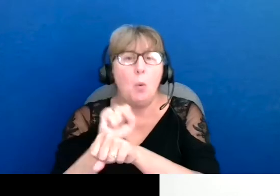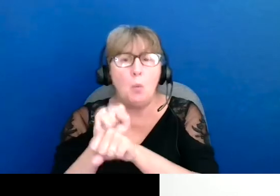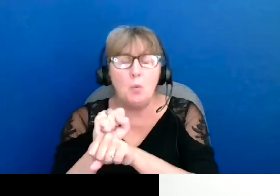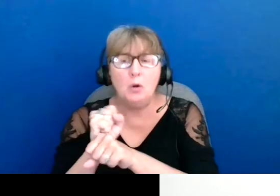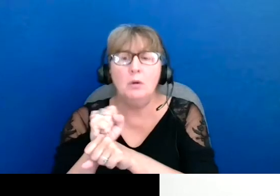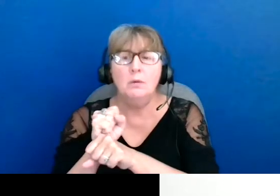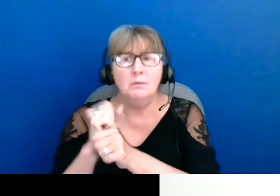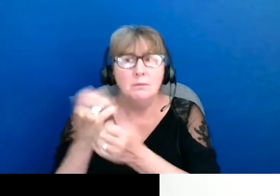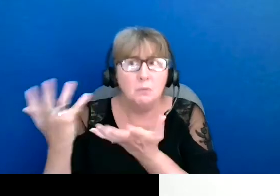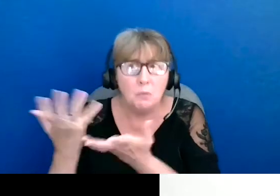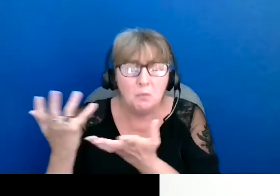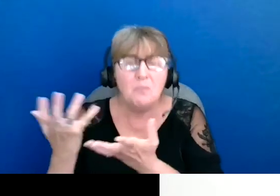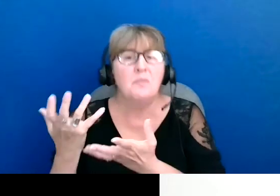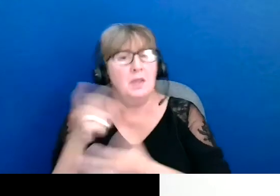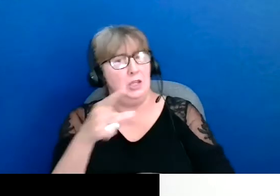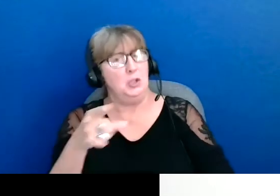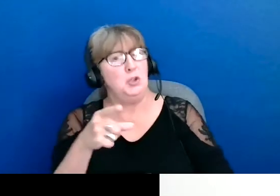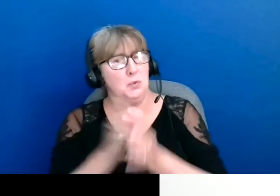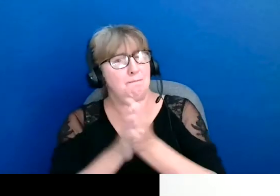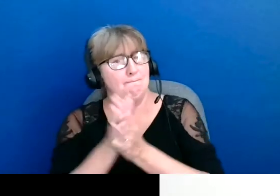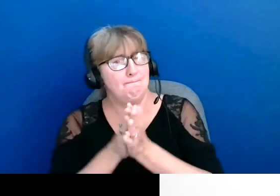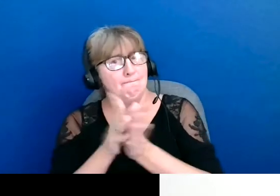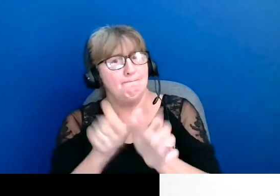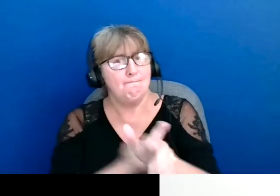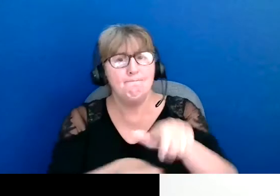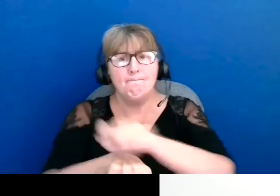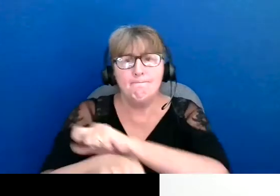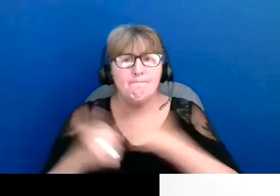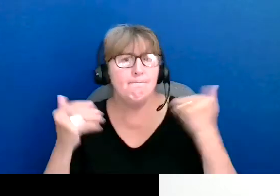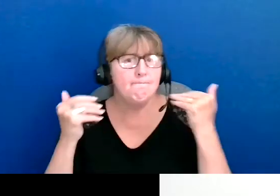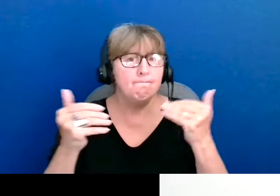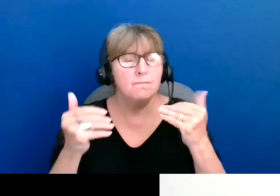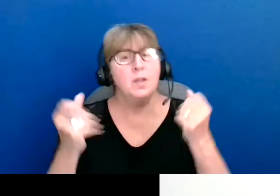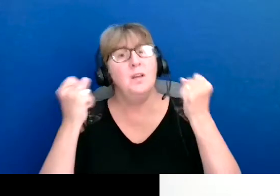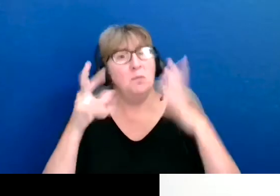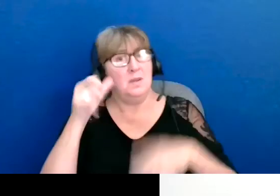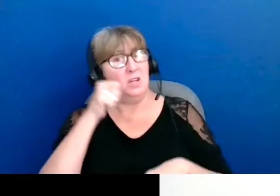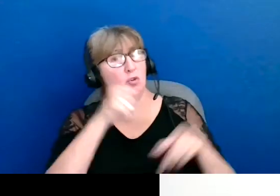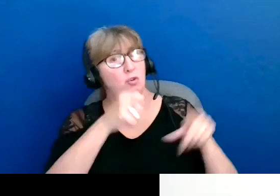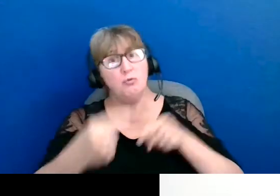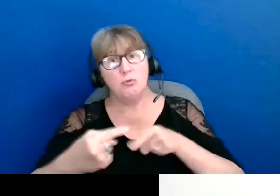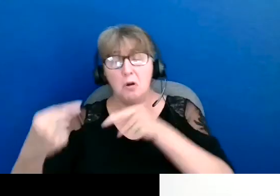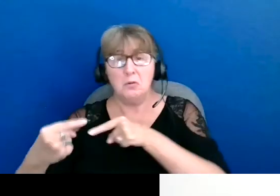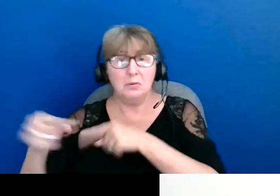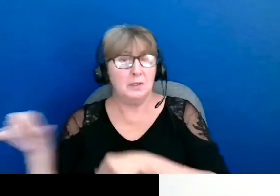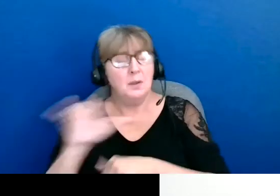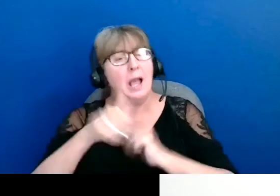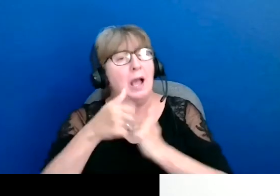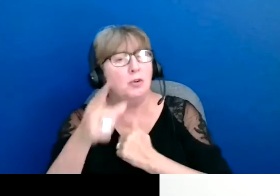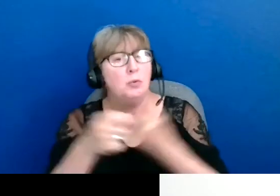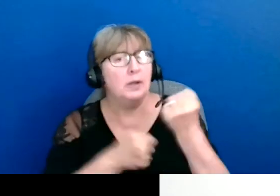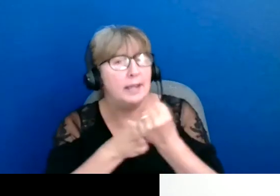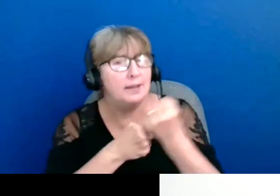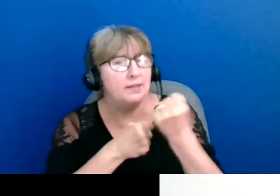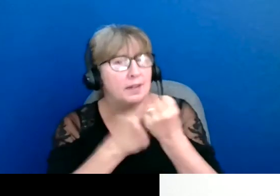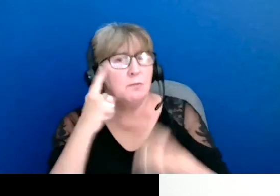charge. And this is something that I think a lot of girls can struggle with. So I'd love to learn, how did you advocate for yourself and what